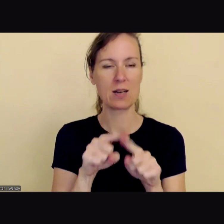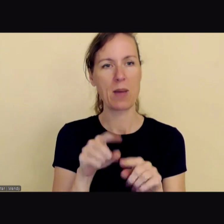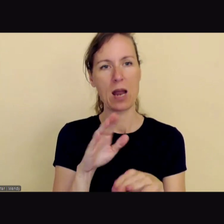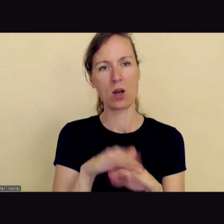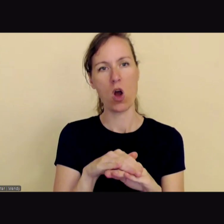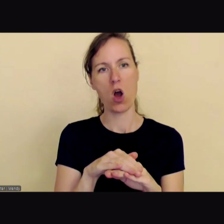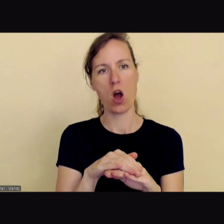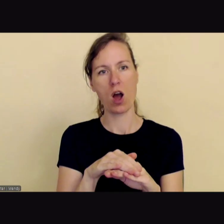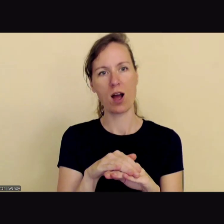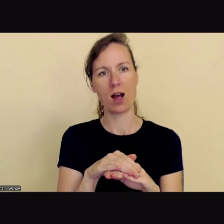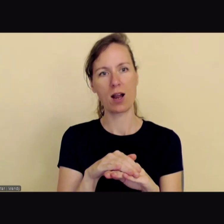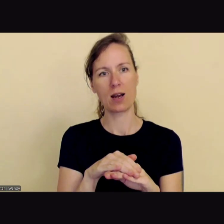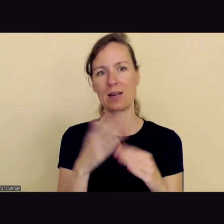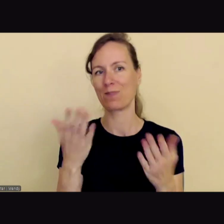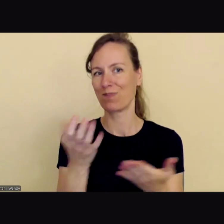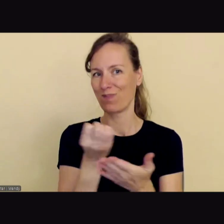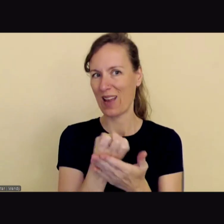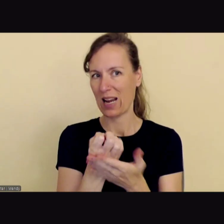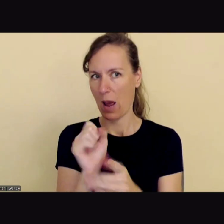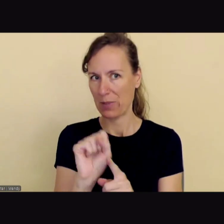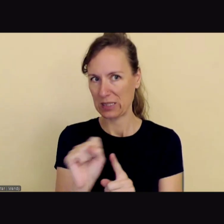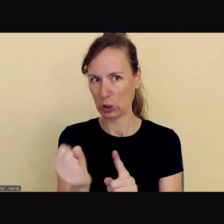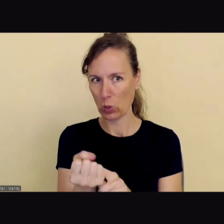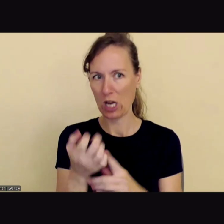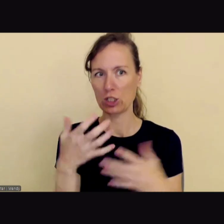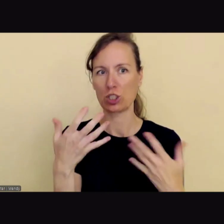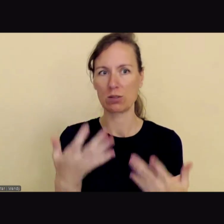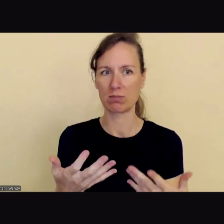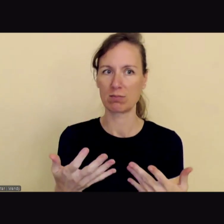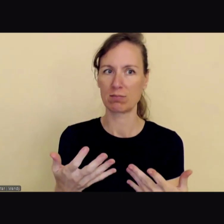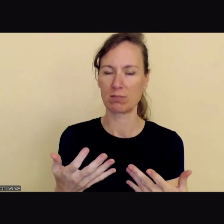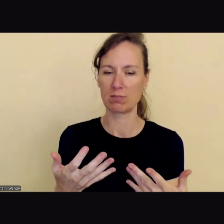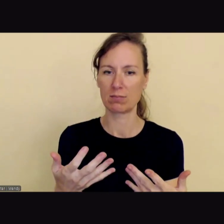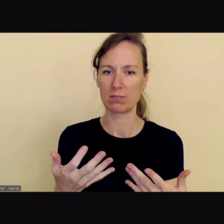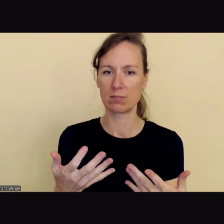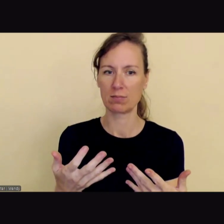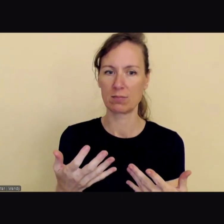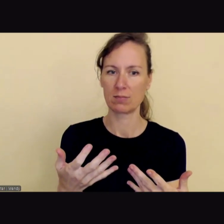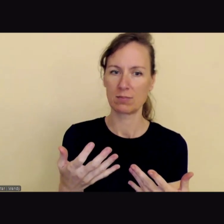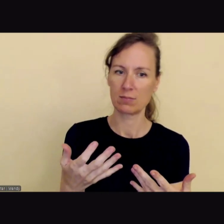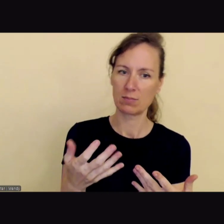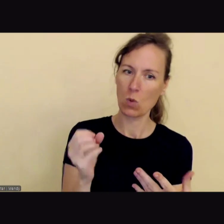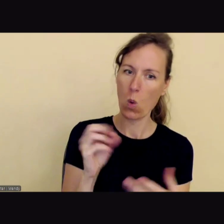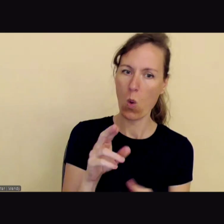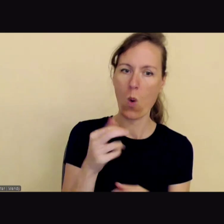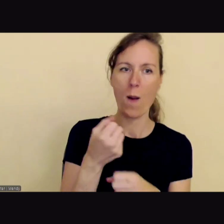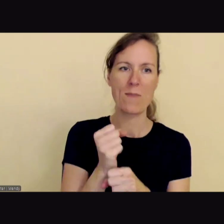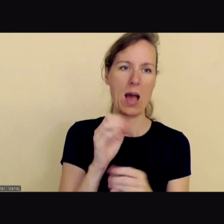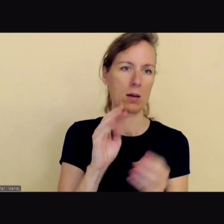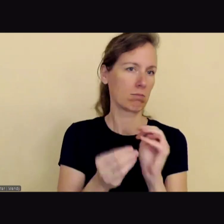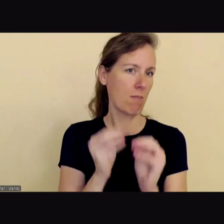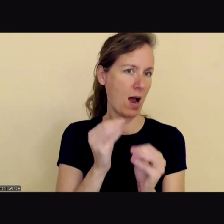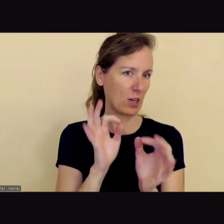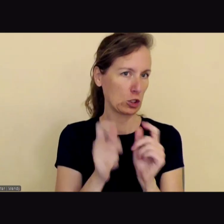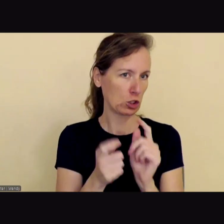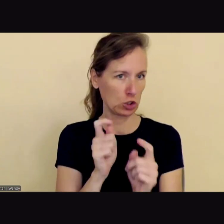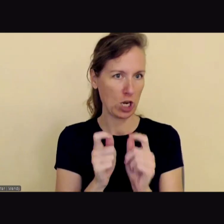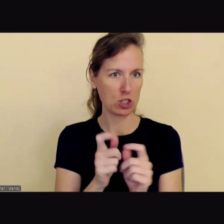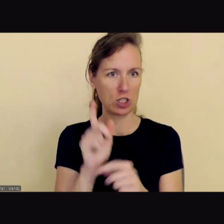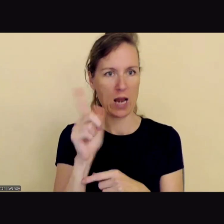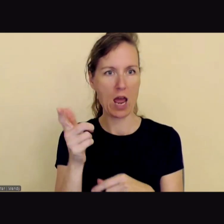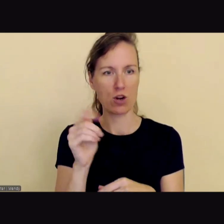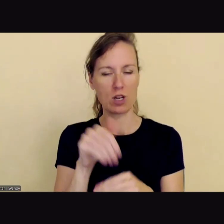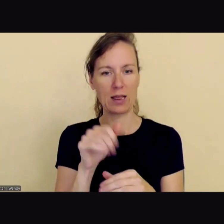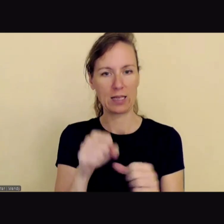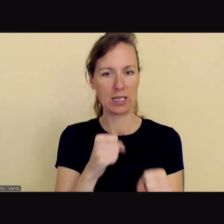upon what our economic situation is, or if we need to make modifications later on in the year, if we find ourselves in a better